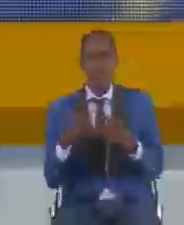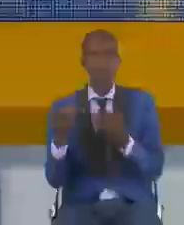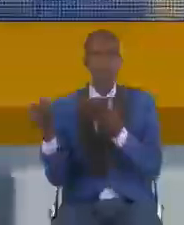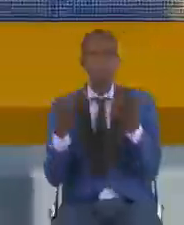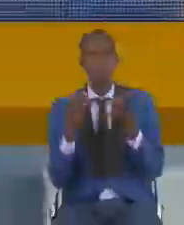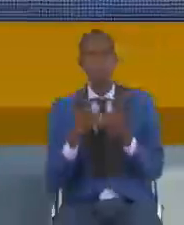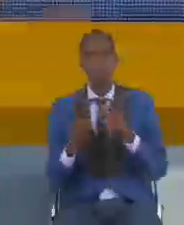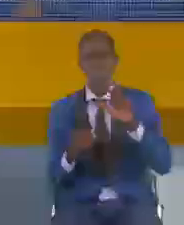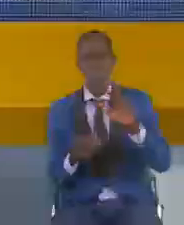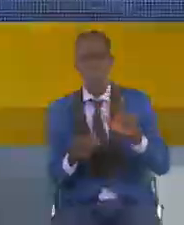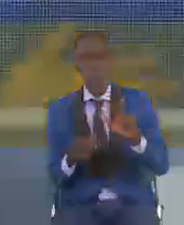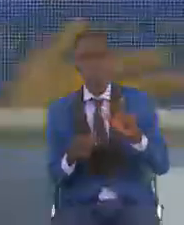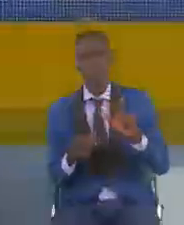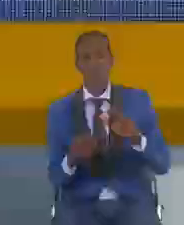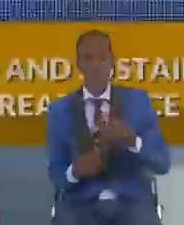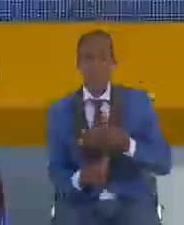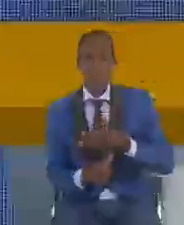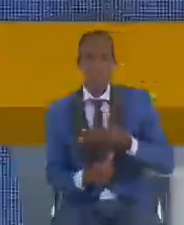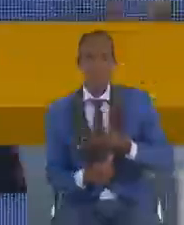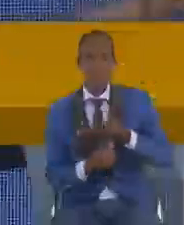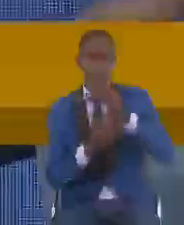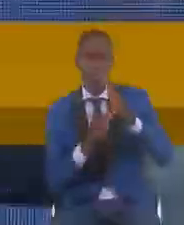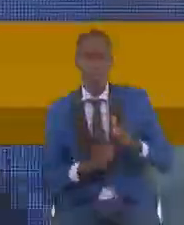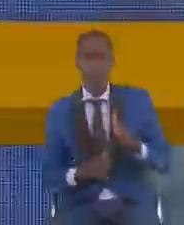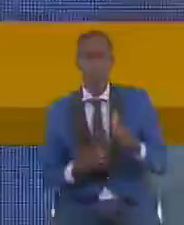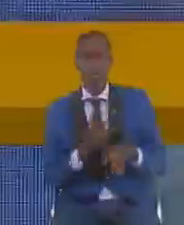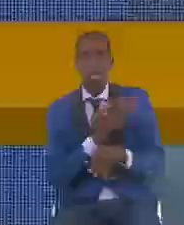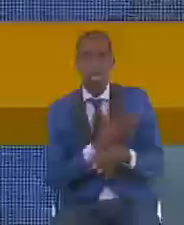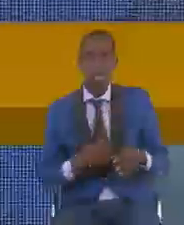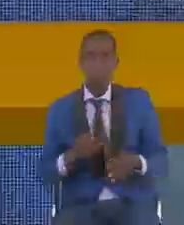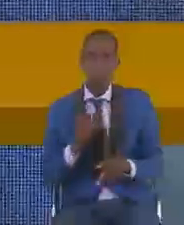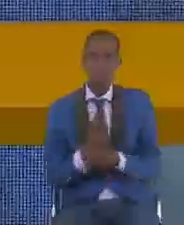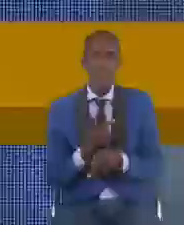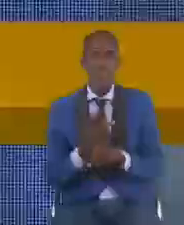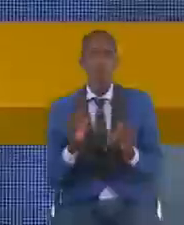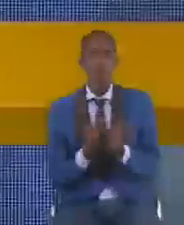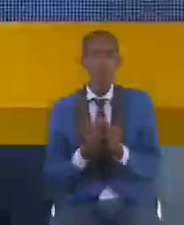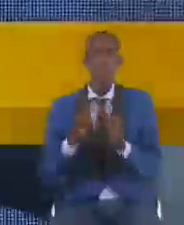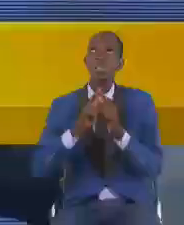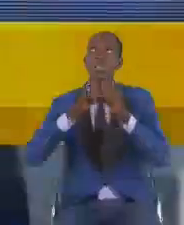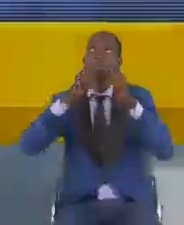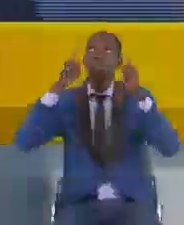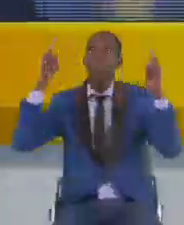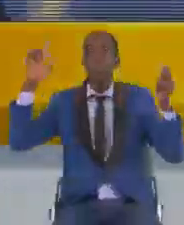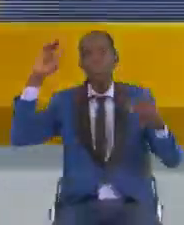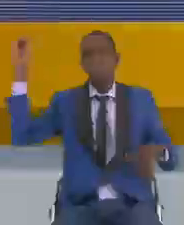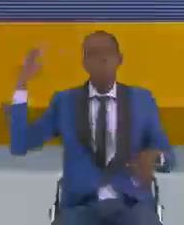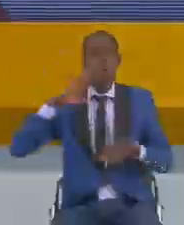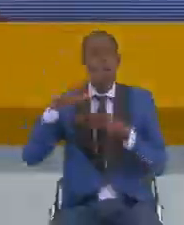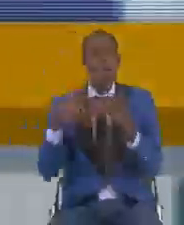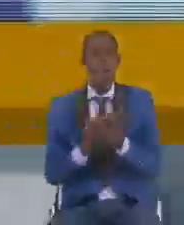number three, assisted and sustained with grace. It's all of grace from the